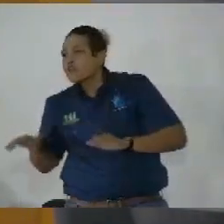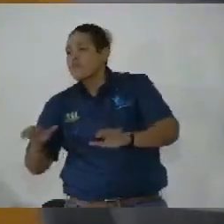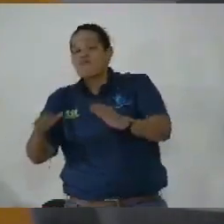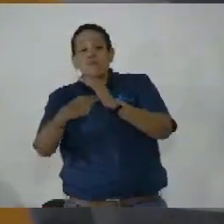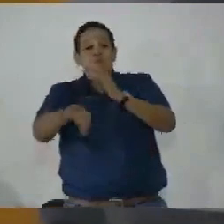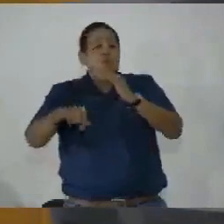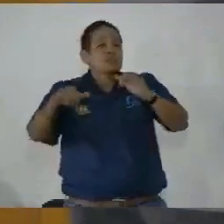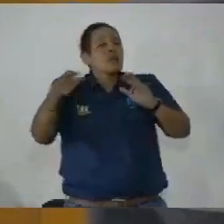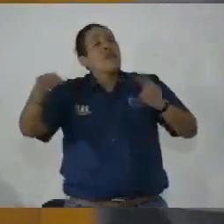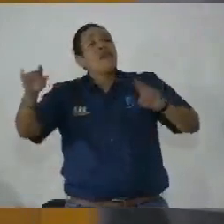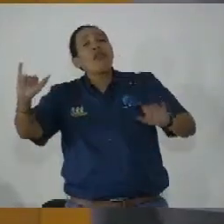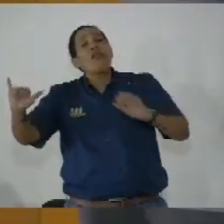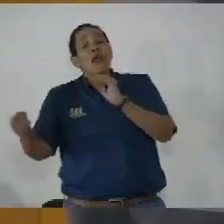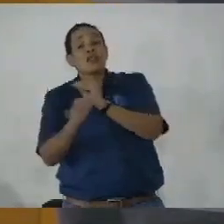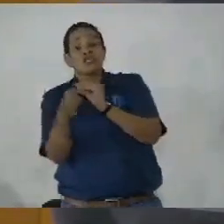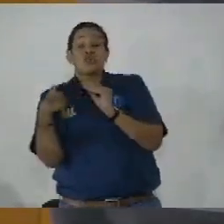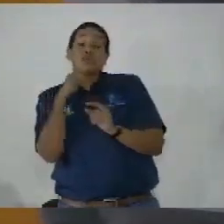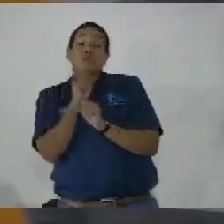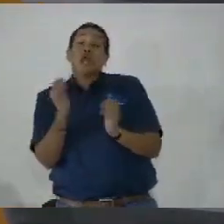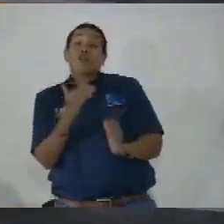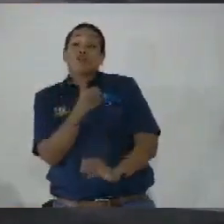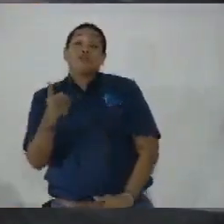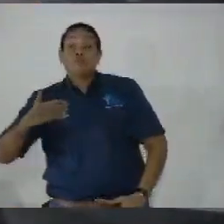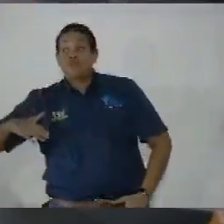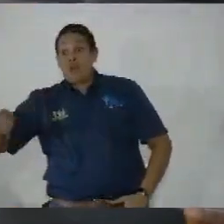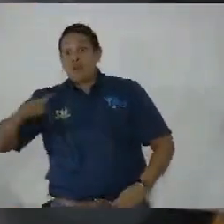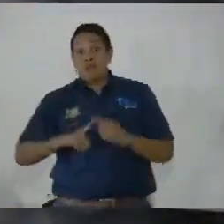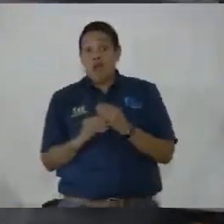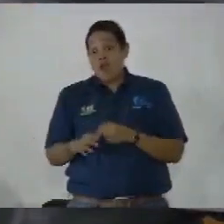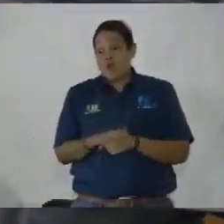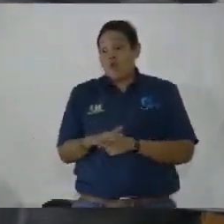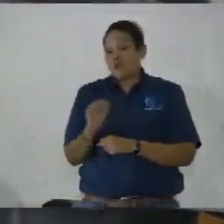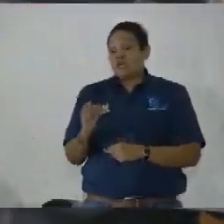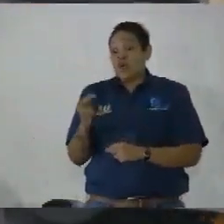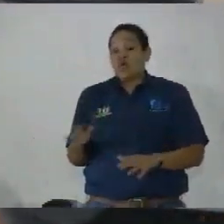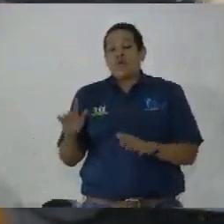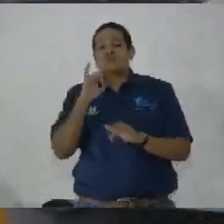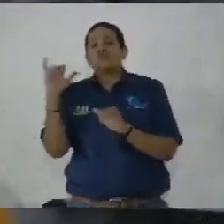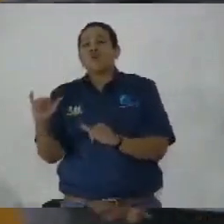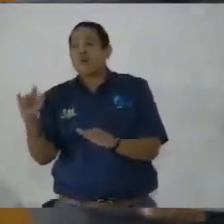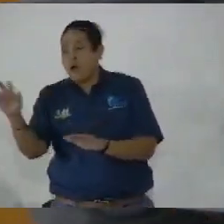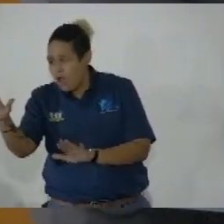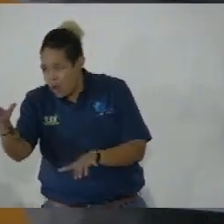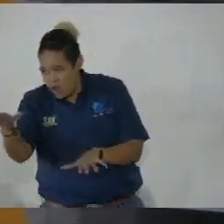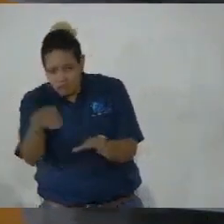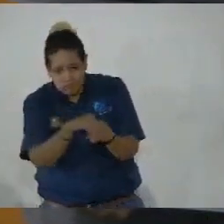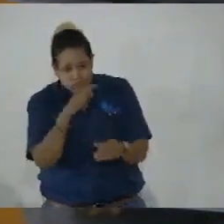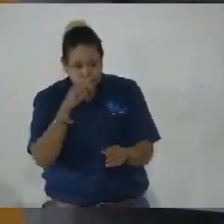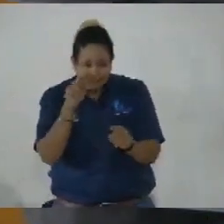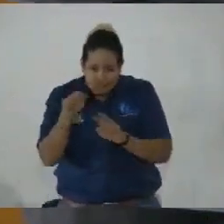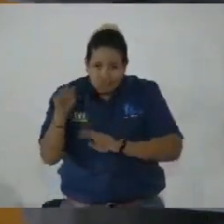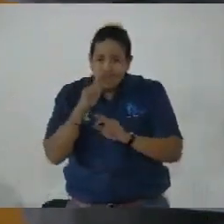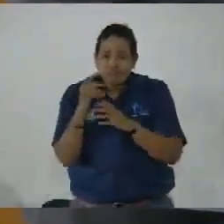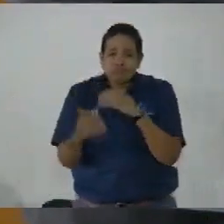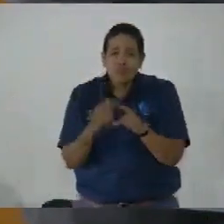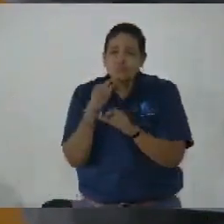standards. Additionally, we encourage members of Parliament and local stakeholders to remain engaged in the monitoring process, ensuring